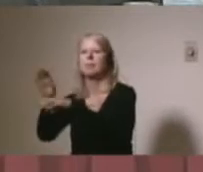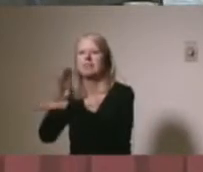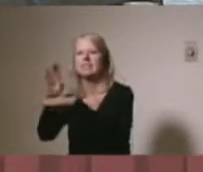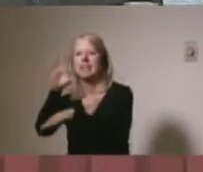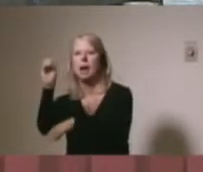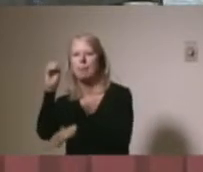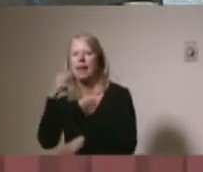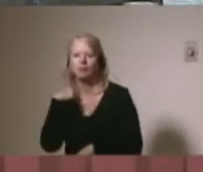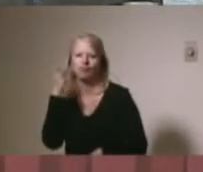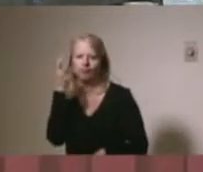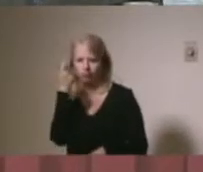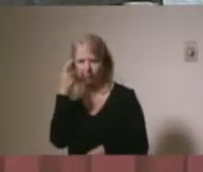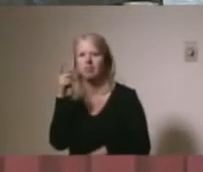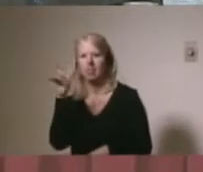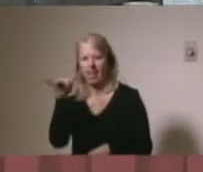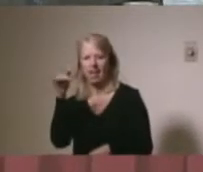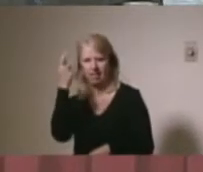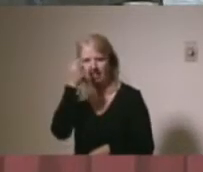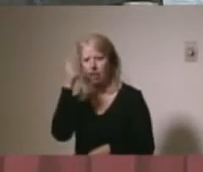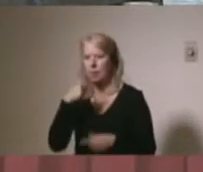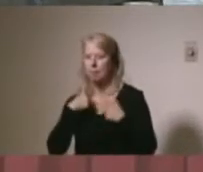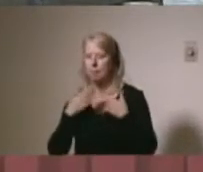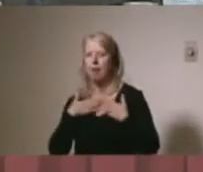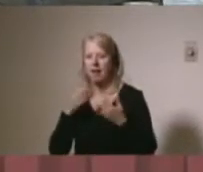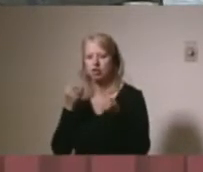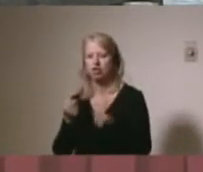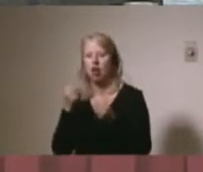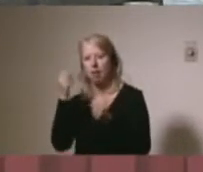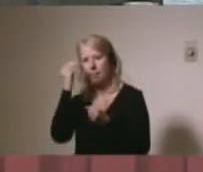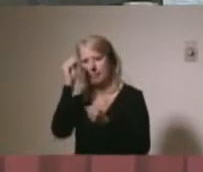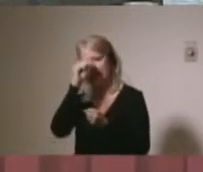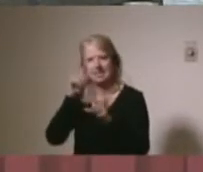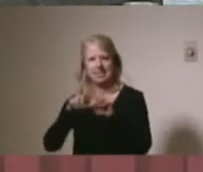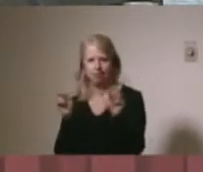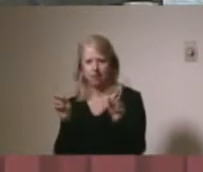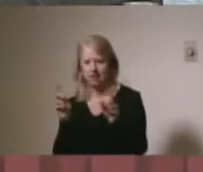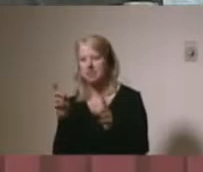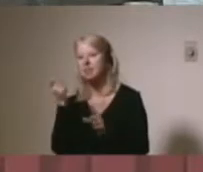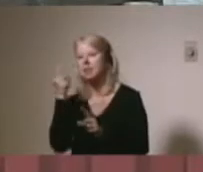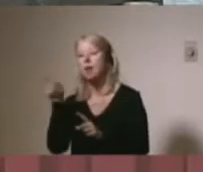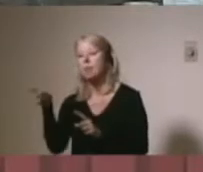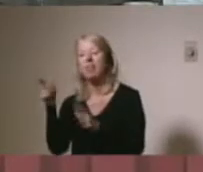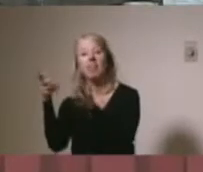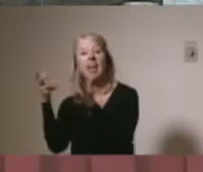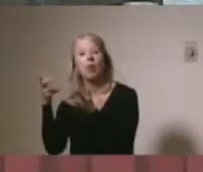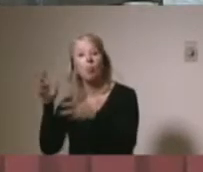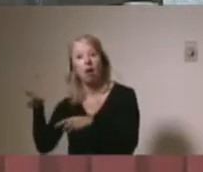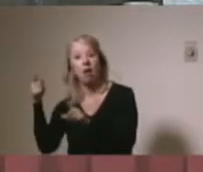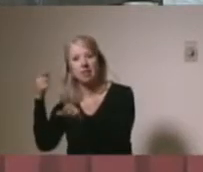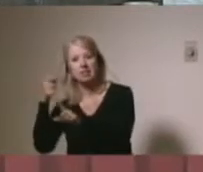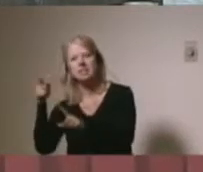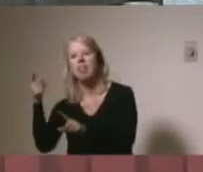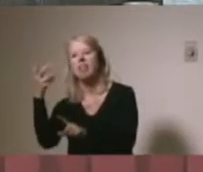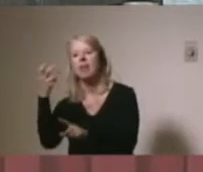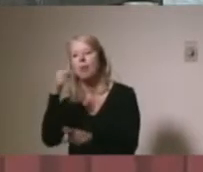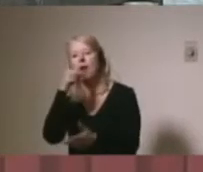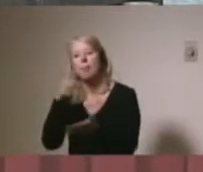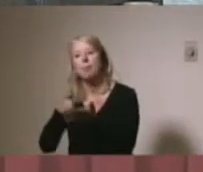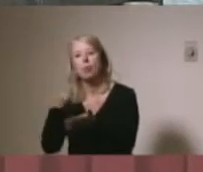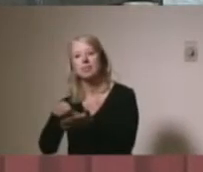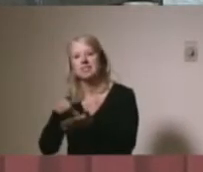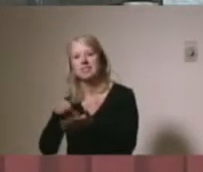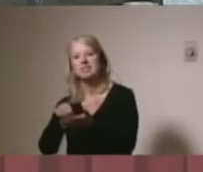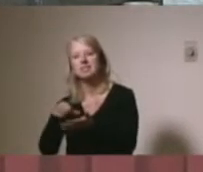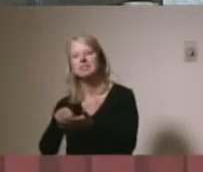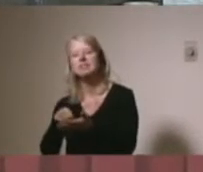They'd have definitely a different opinion, and what they'd want is the Post to